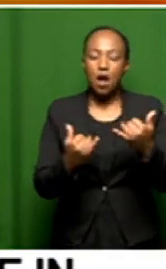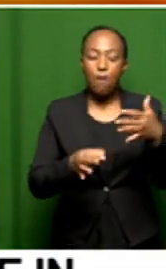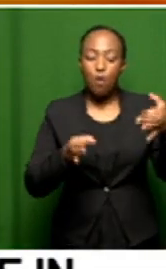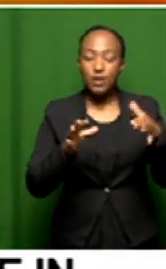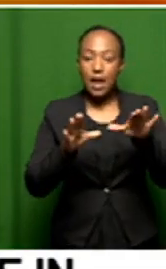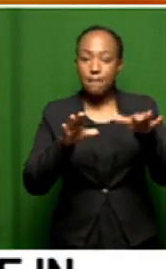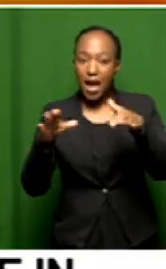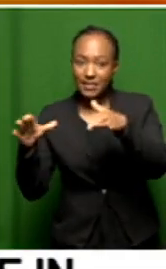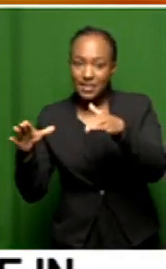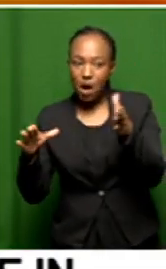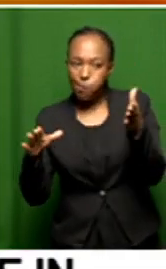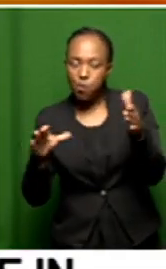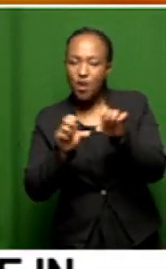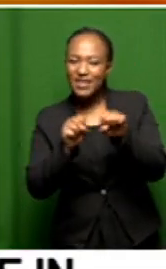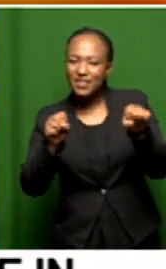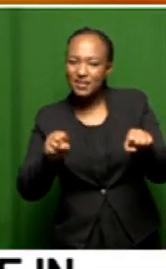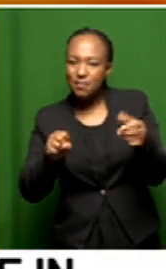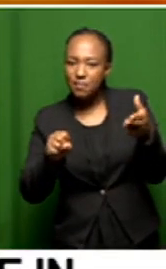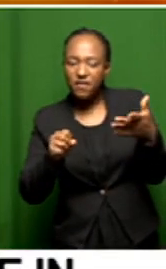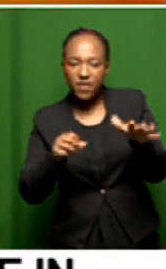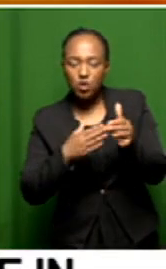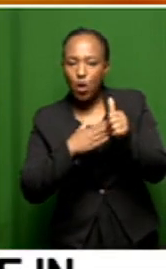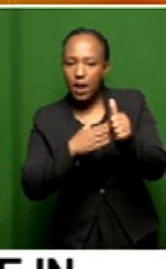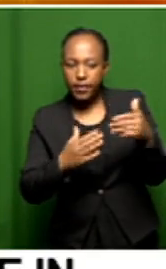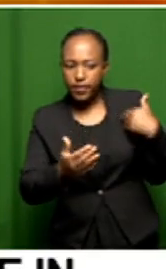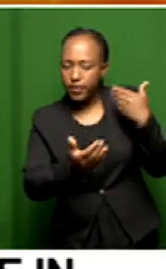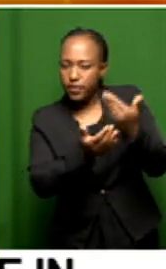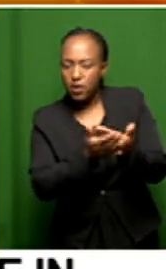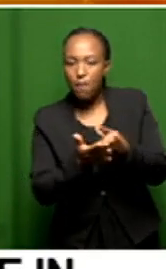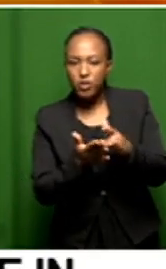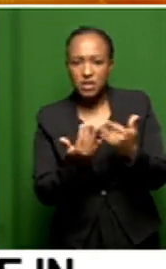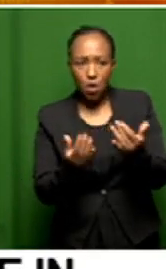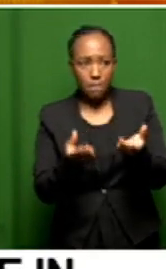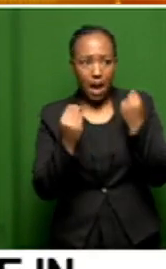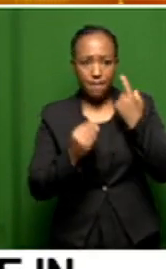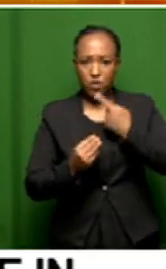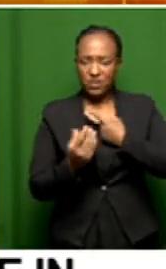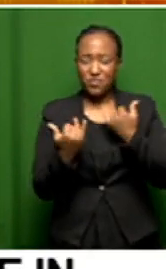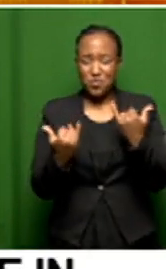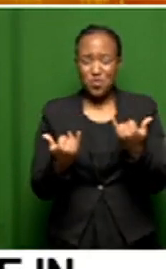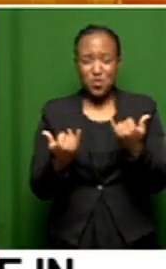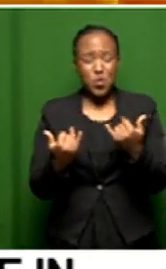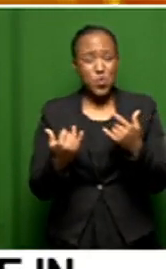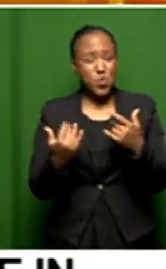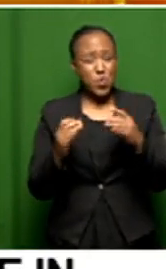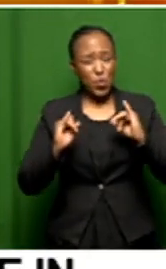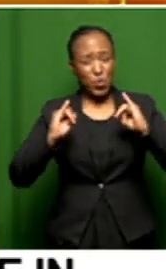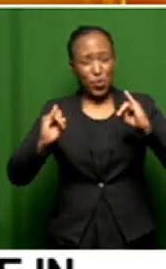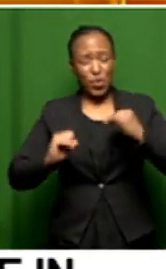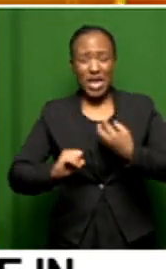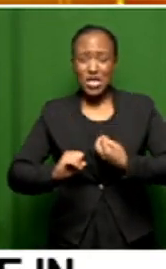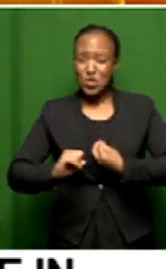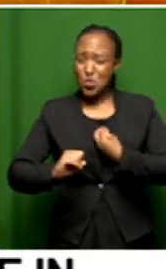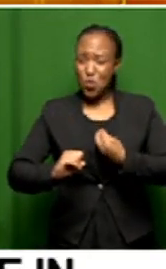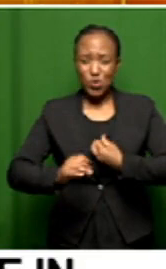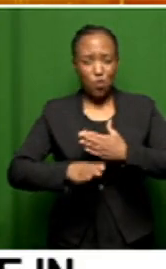parties currently in the system that have led us to this position that we find ourselves in, with the massive rate of youth unemployment